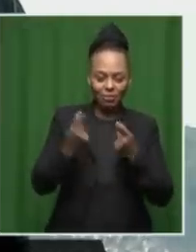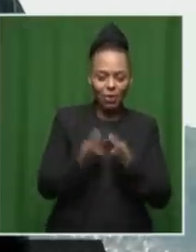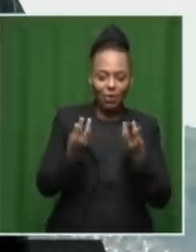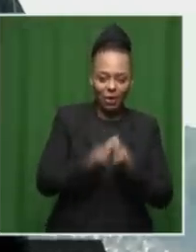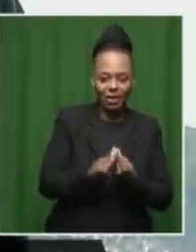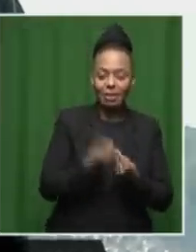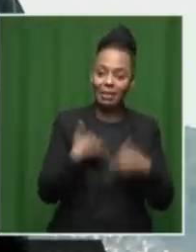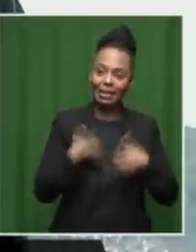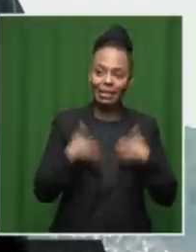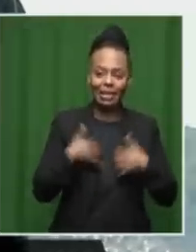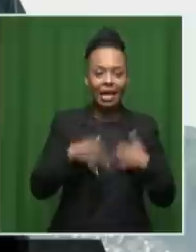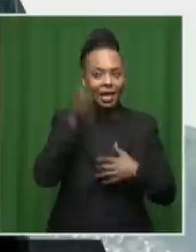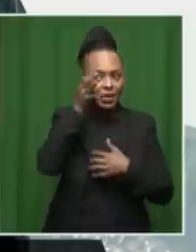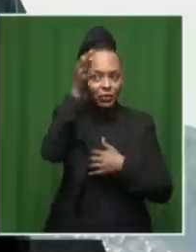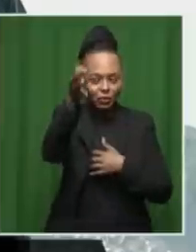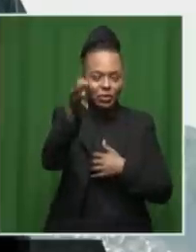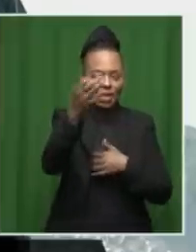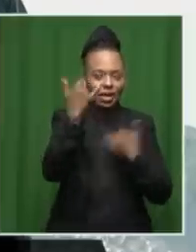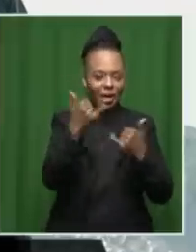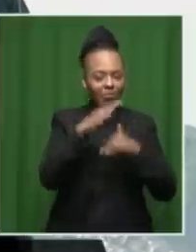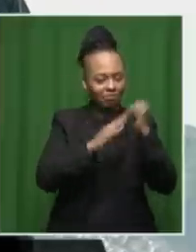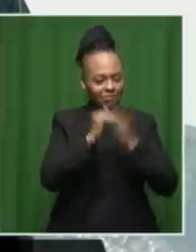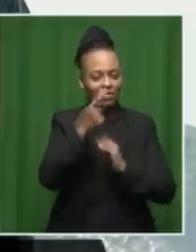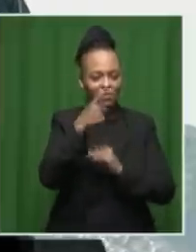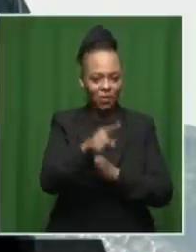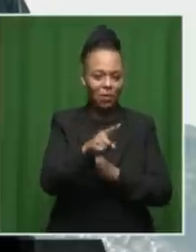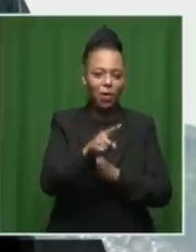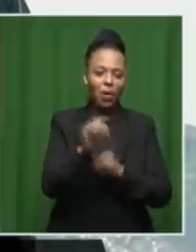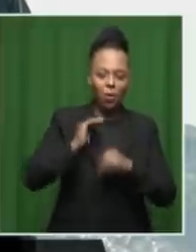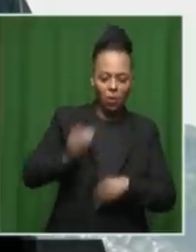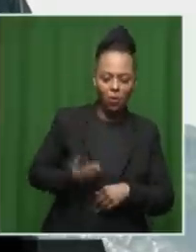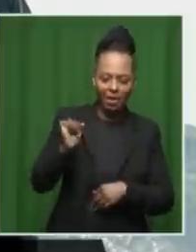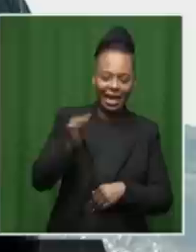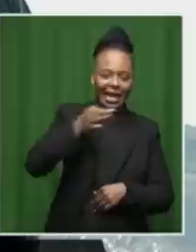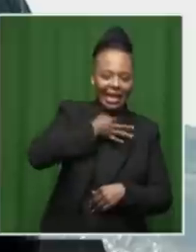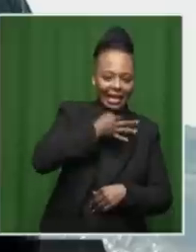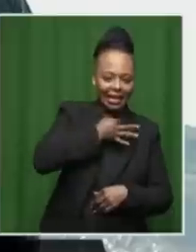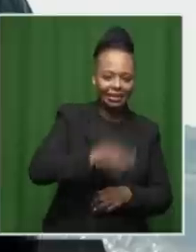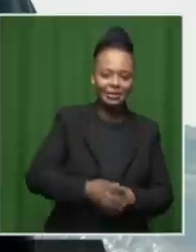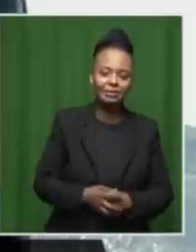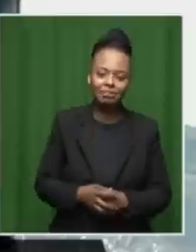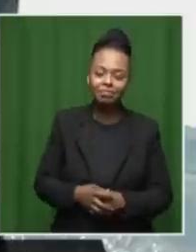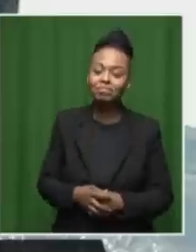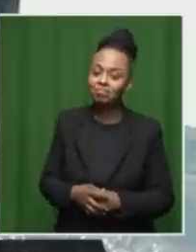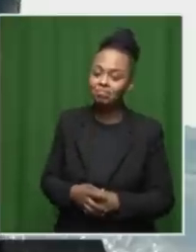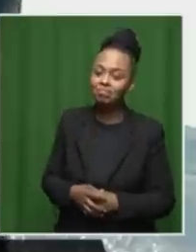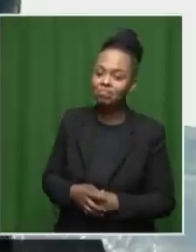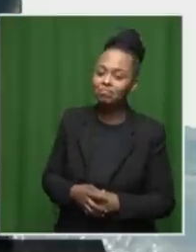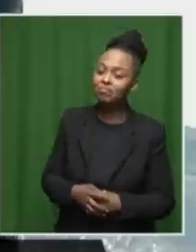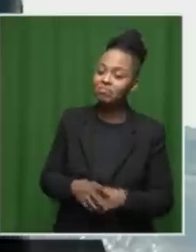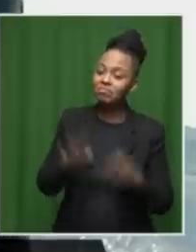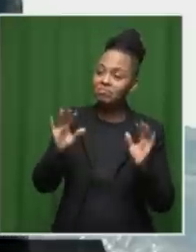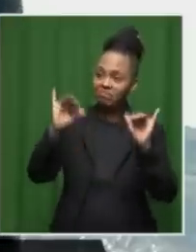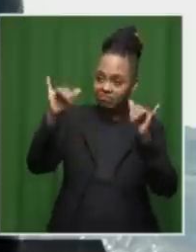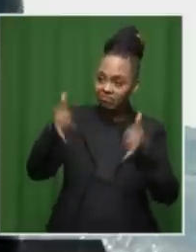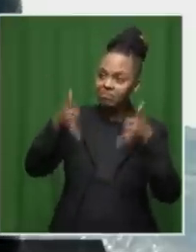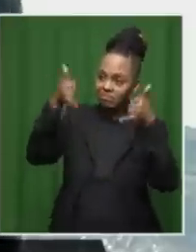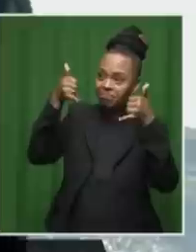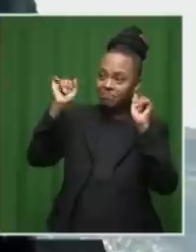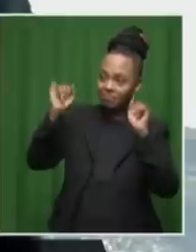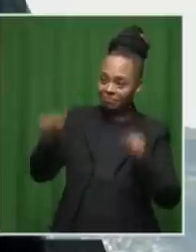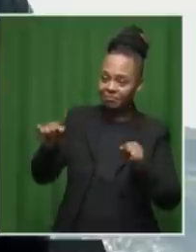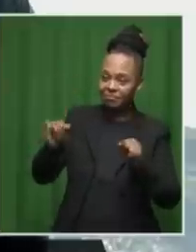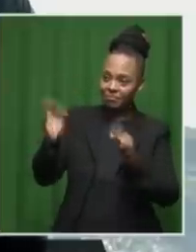for the future they're building for the women in England. And I think, you know, we get to reap the reward of that, you know,